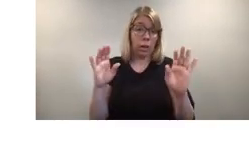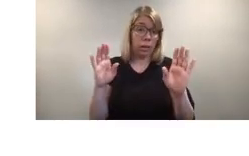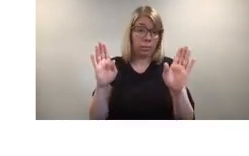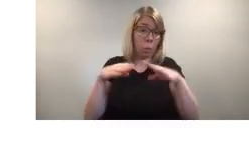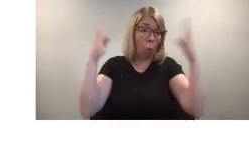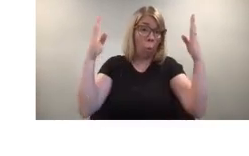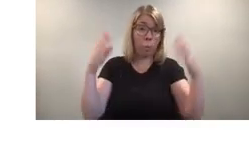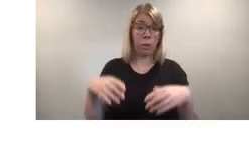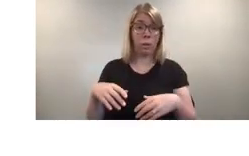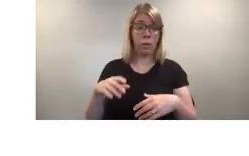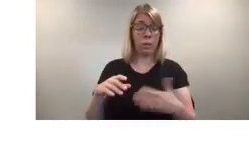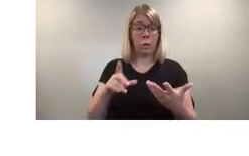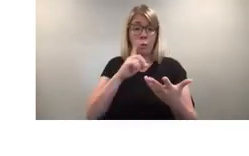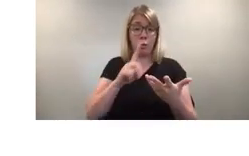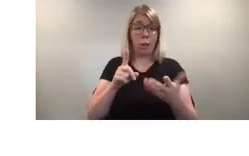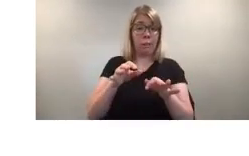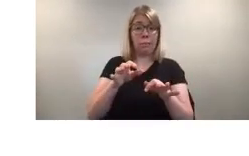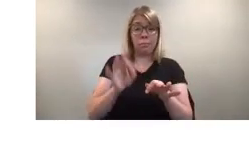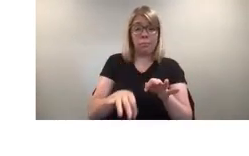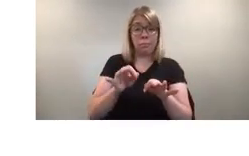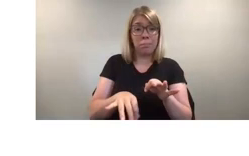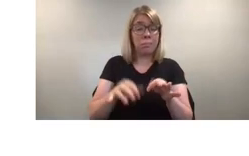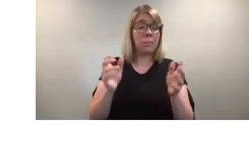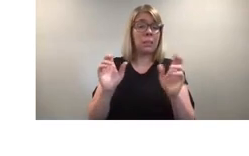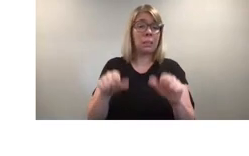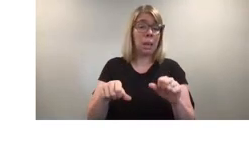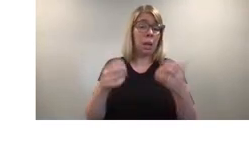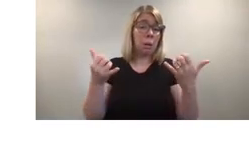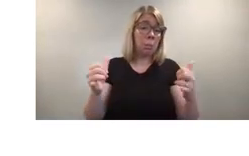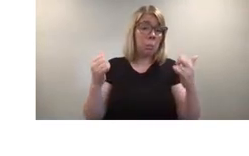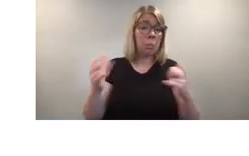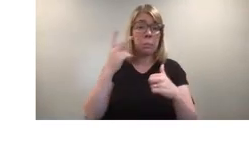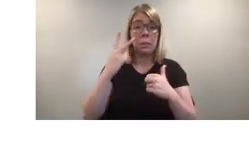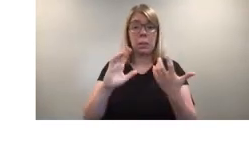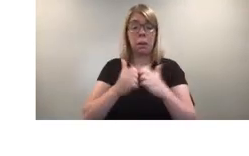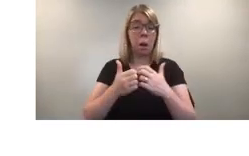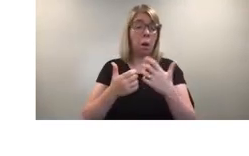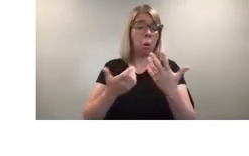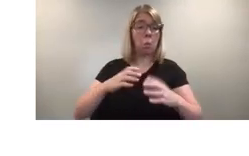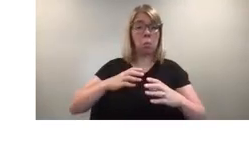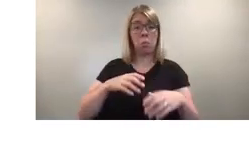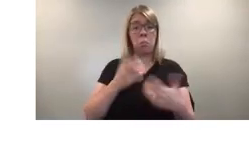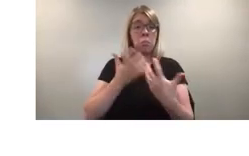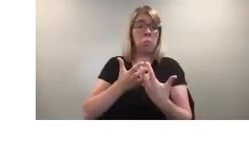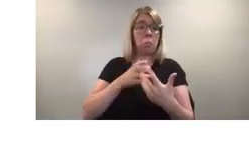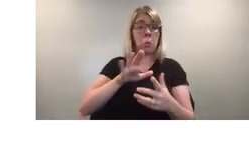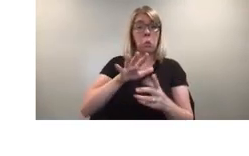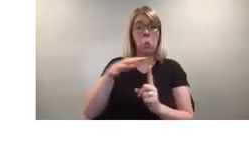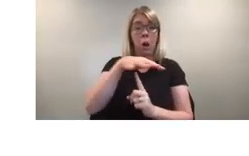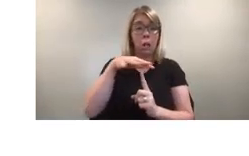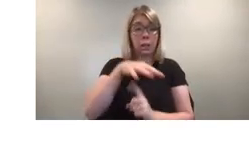pretty low bar for using it. So it might be something you can experiment with and see how it might work for your own context.